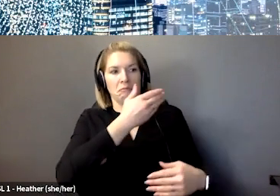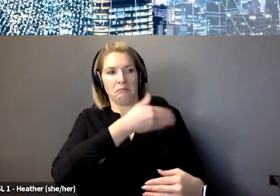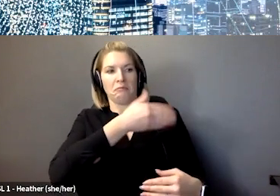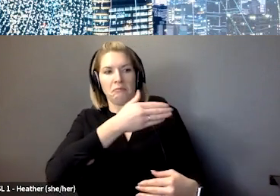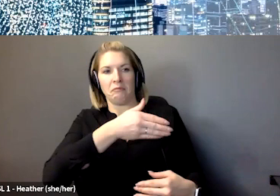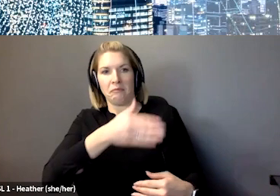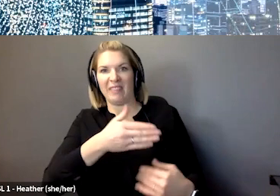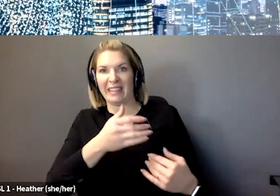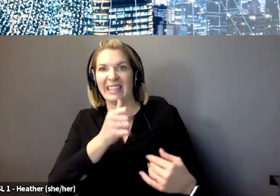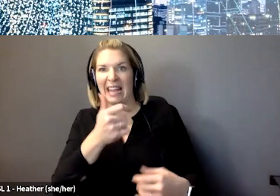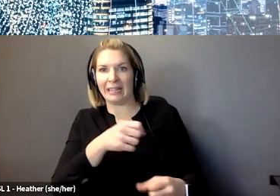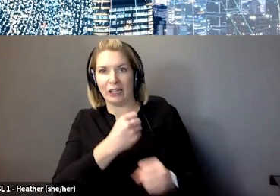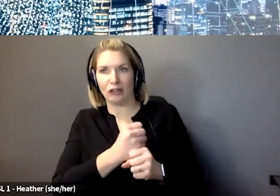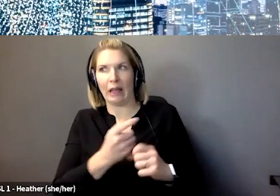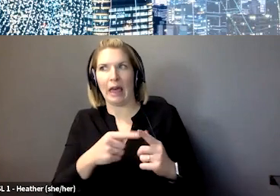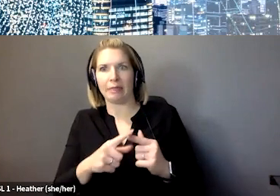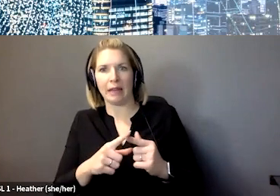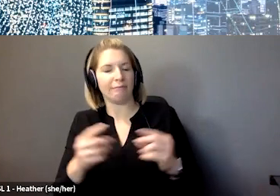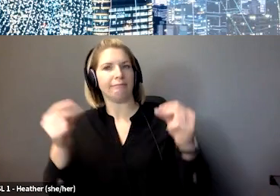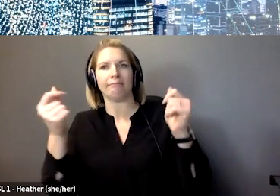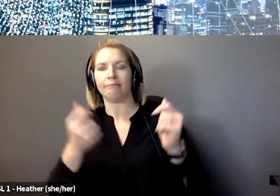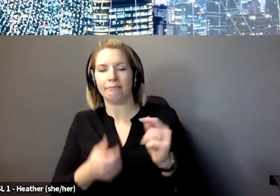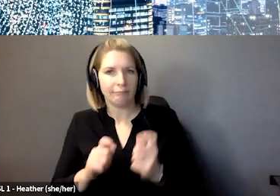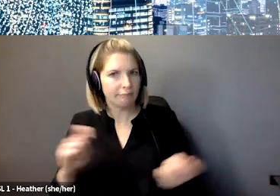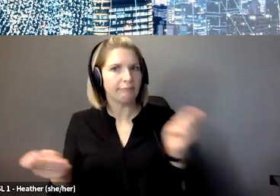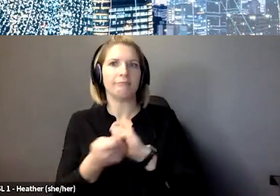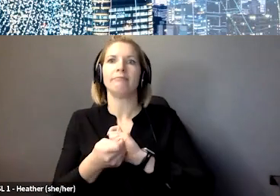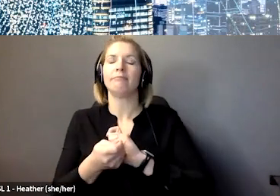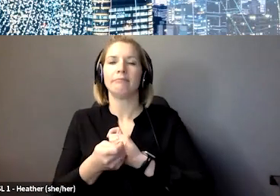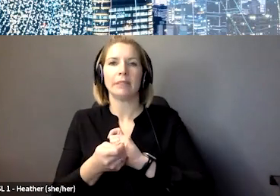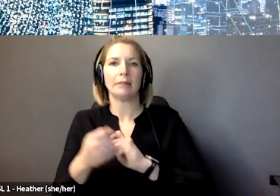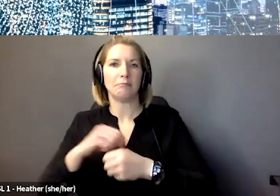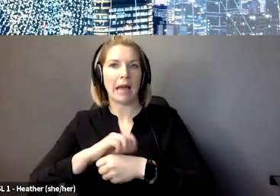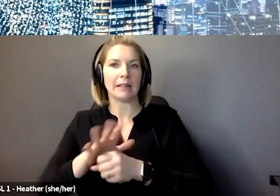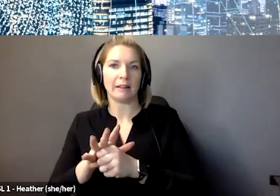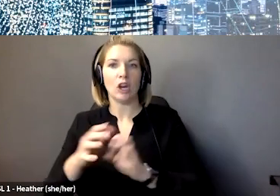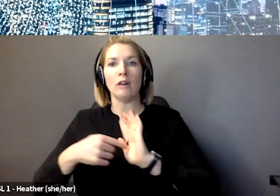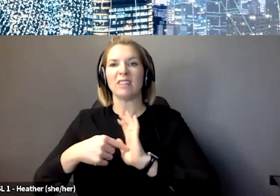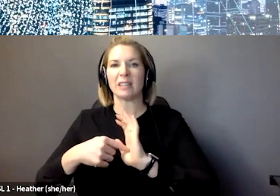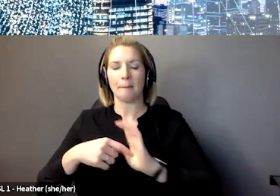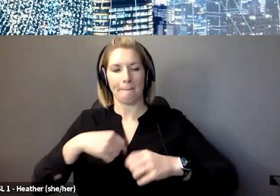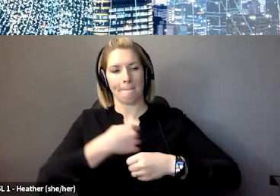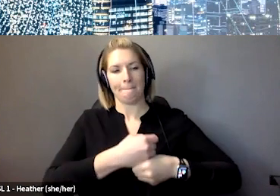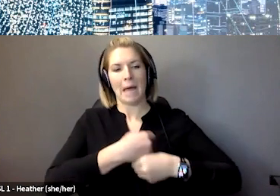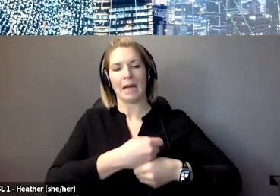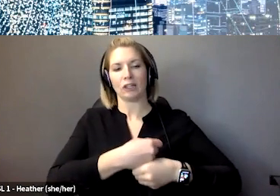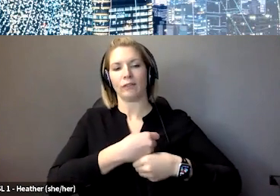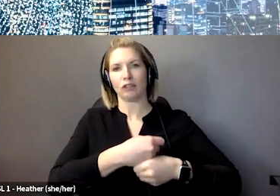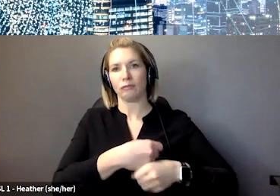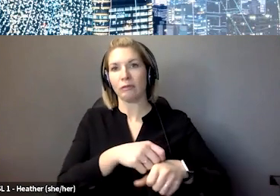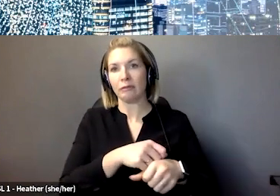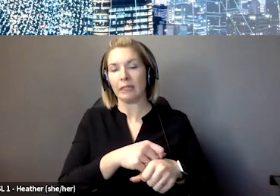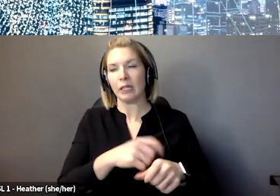especially amidst the COVID-19 pandemic. And this includes industrial shifts, like the move from manufacturing settings to more knowledge-based jobs in